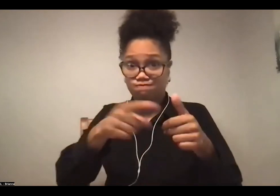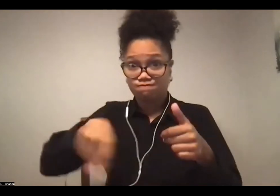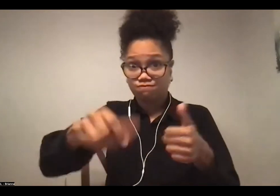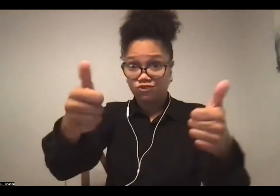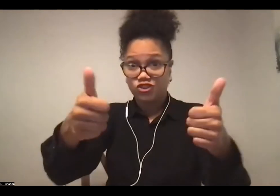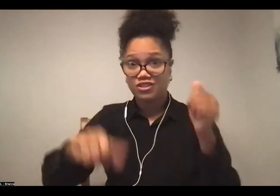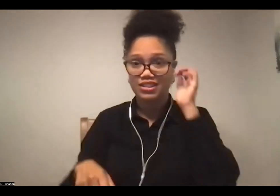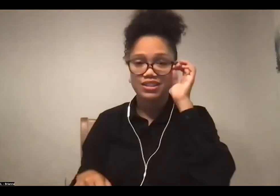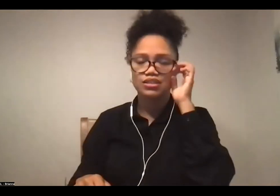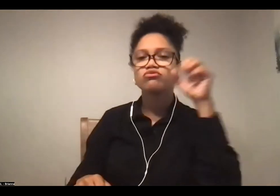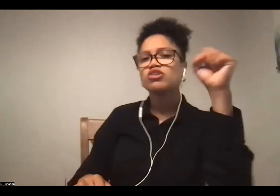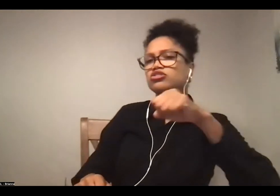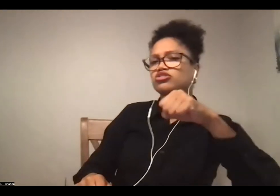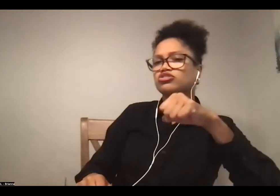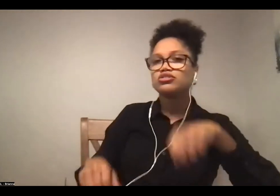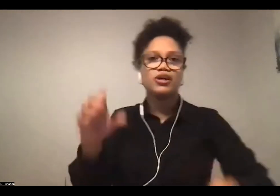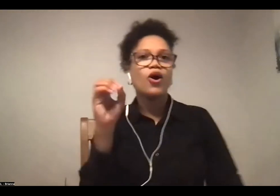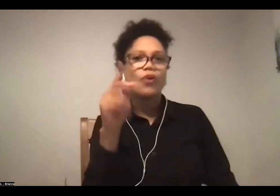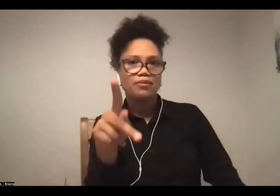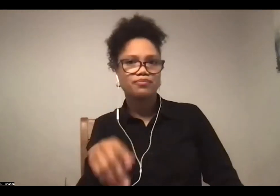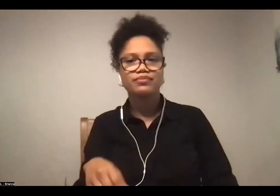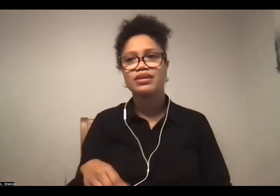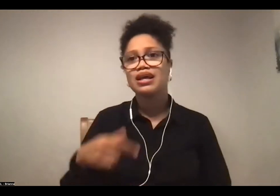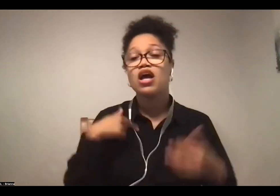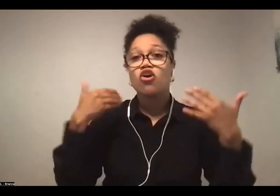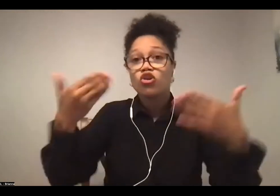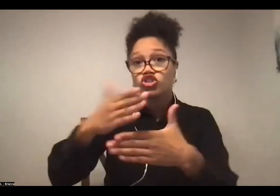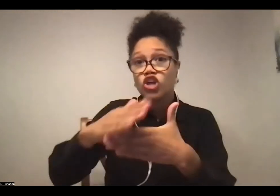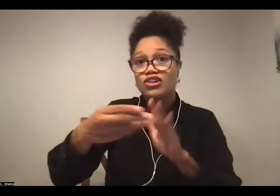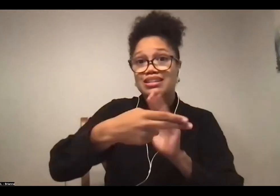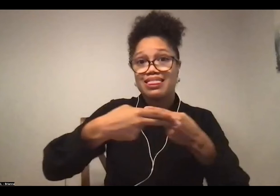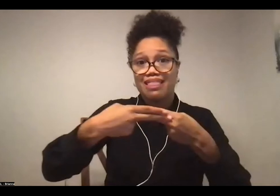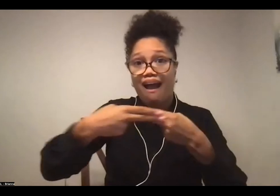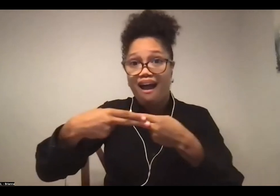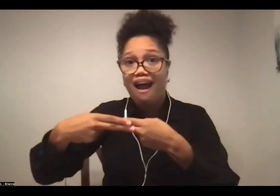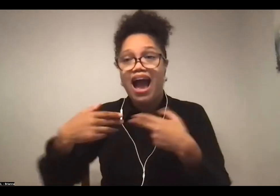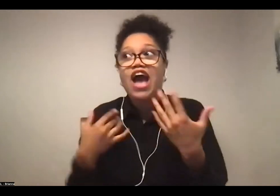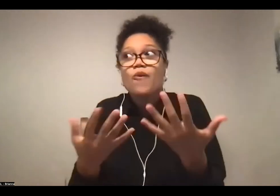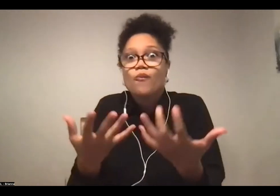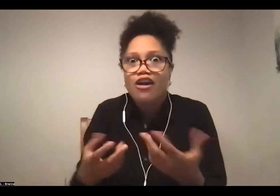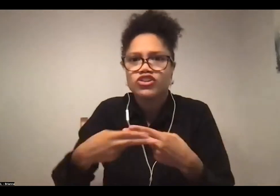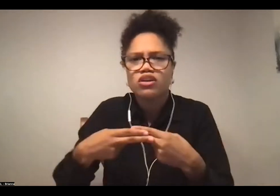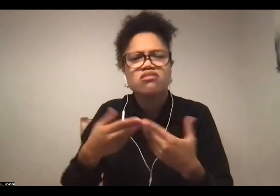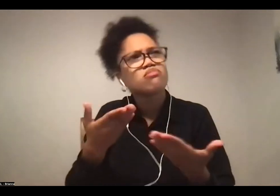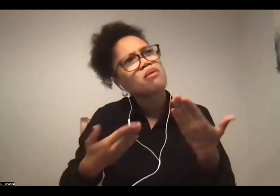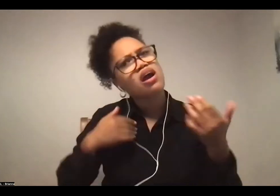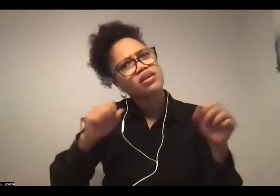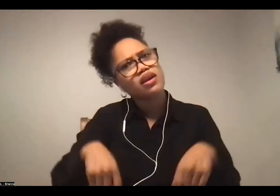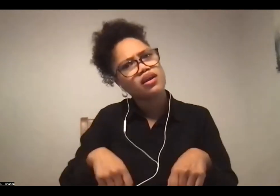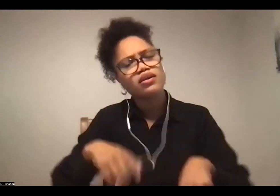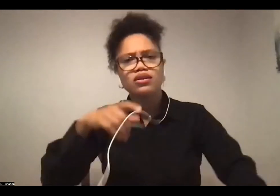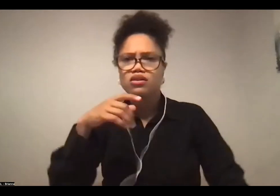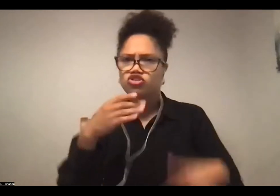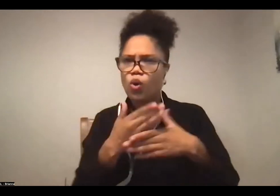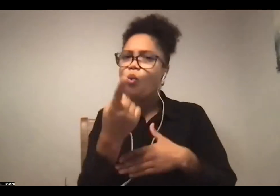Yes. Okay, so I'm not going to share the slides that I intended to share, although maybe I can share